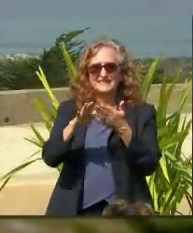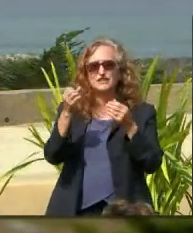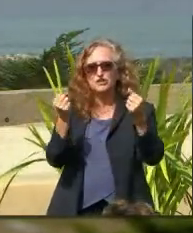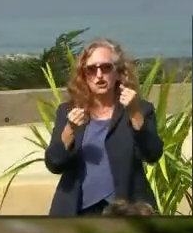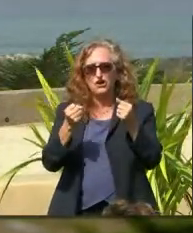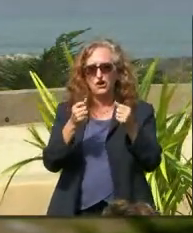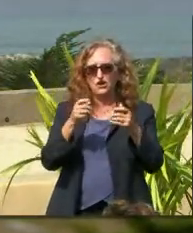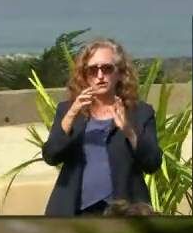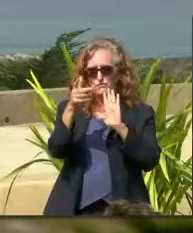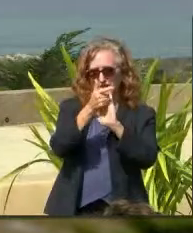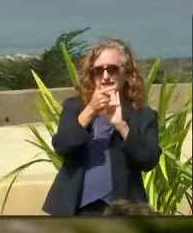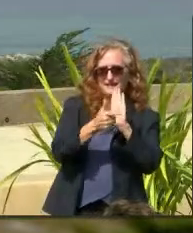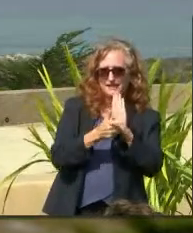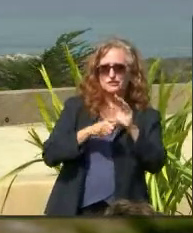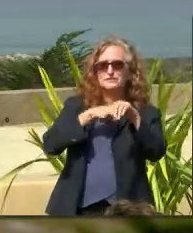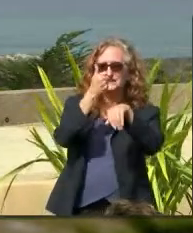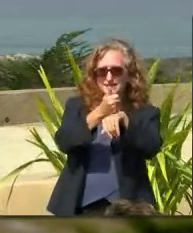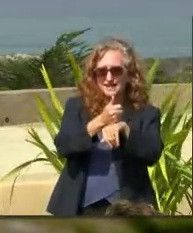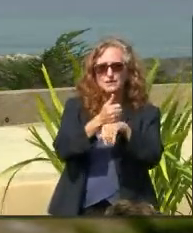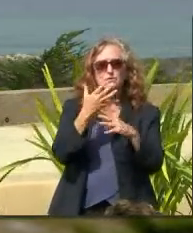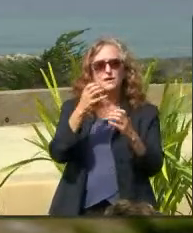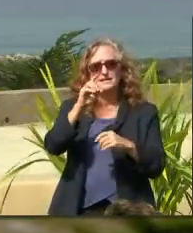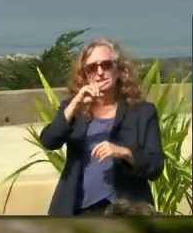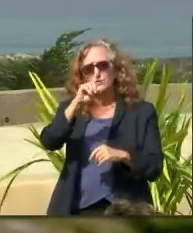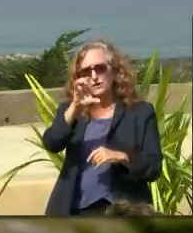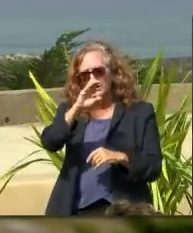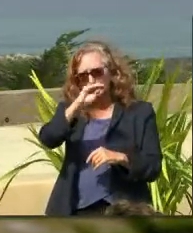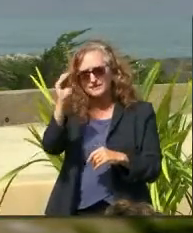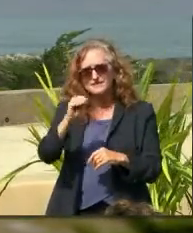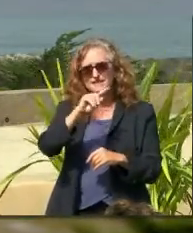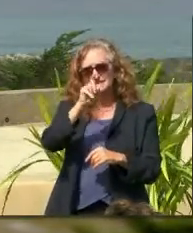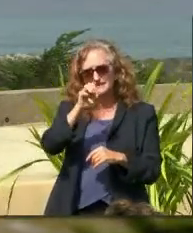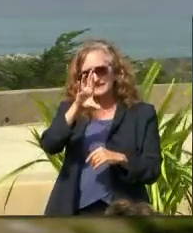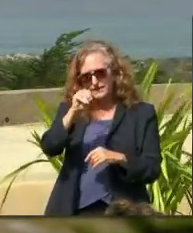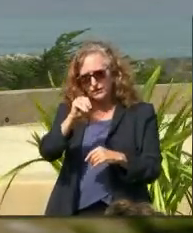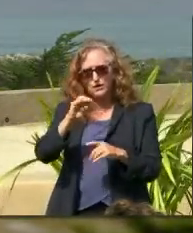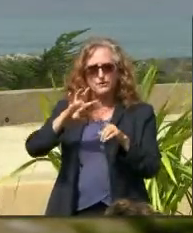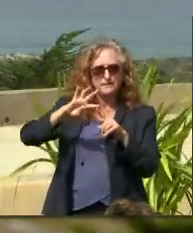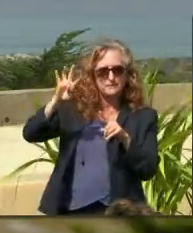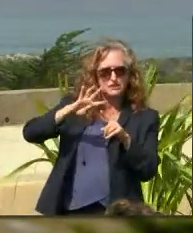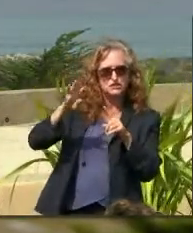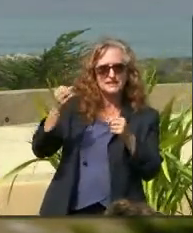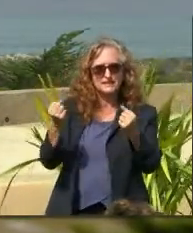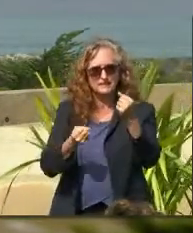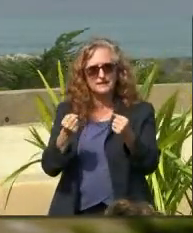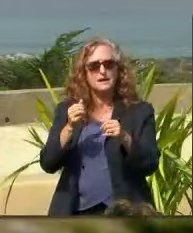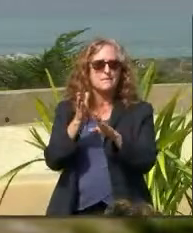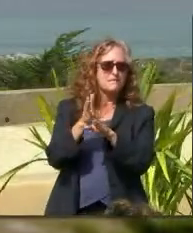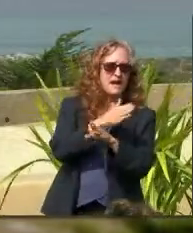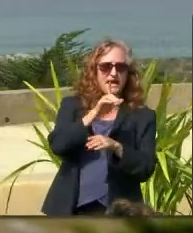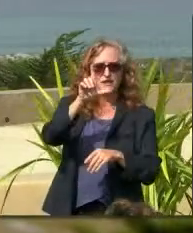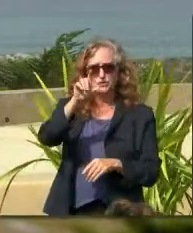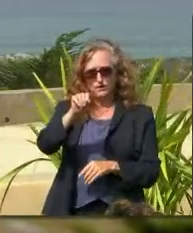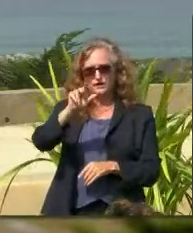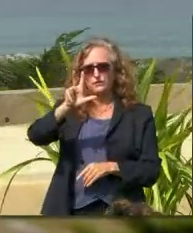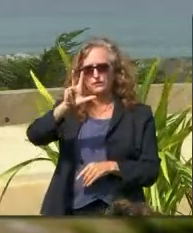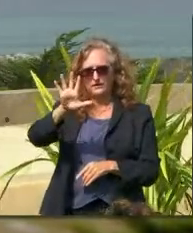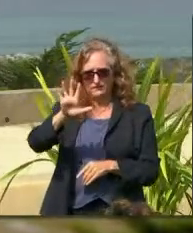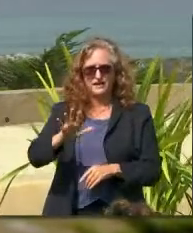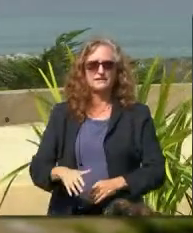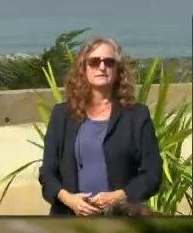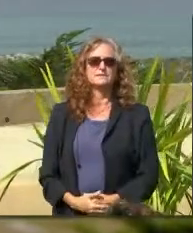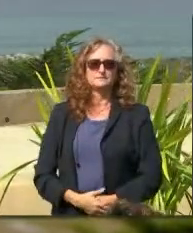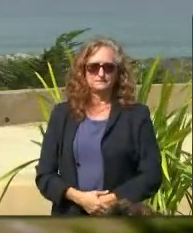regulation to move to 100% zero emissions new vehicles by 2035.